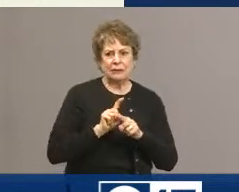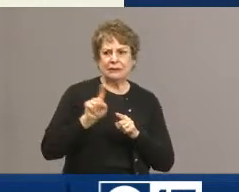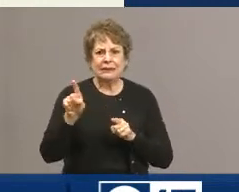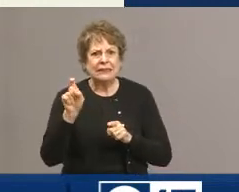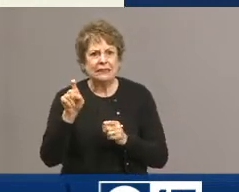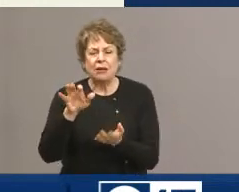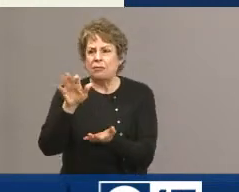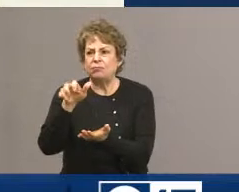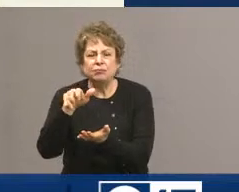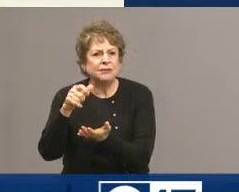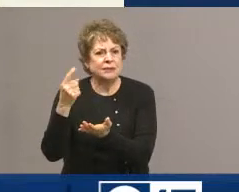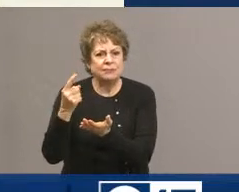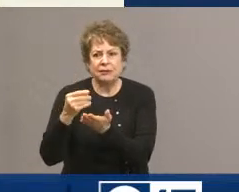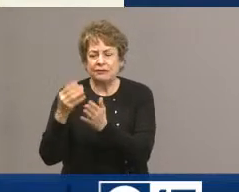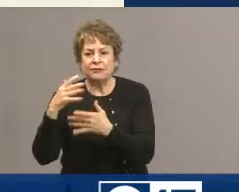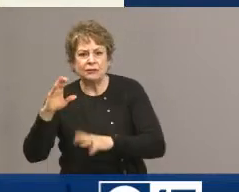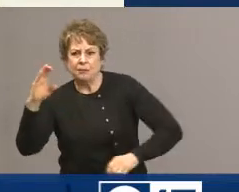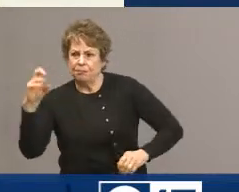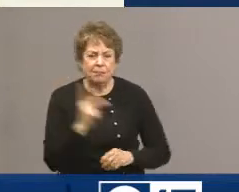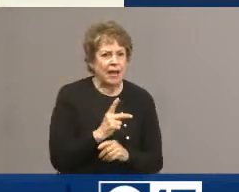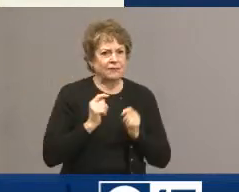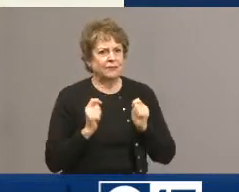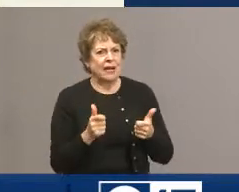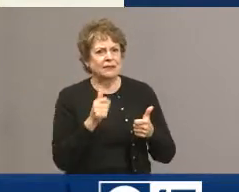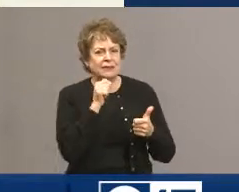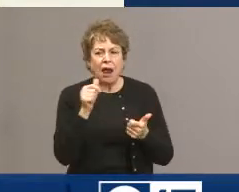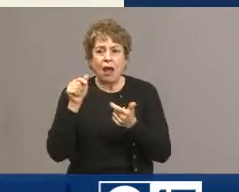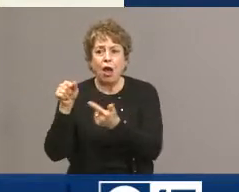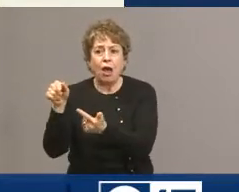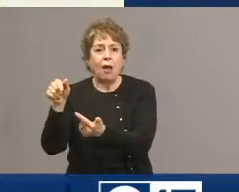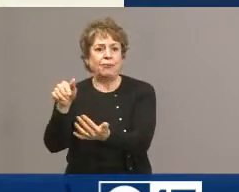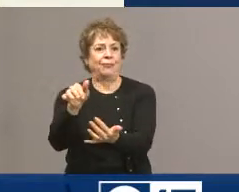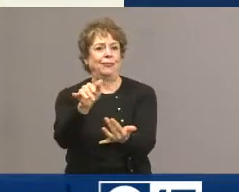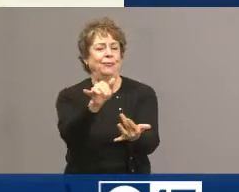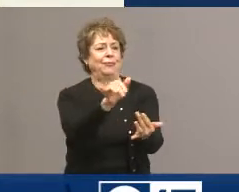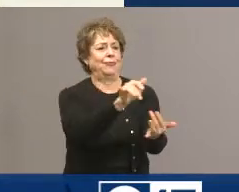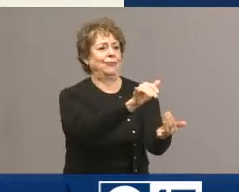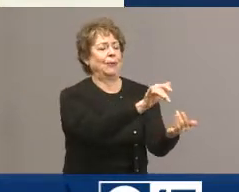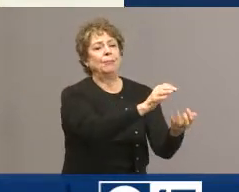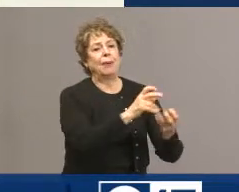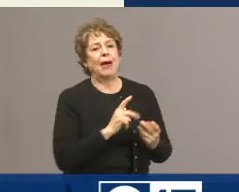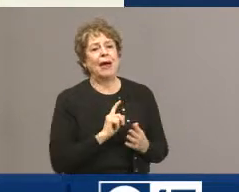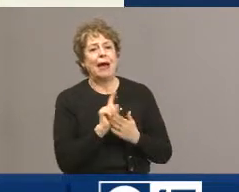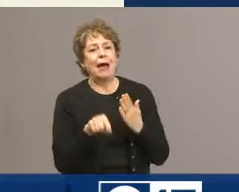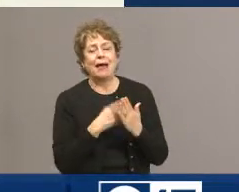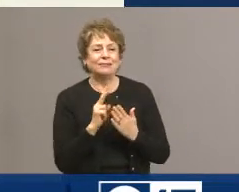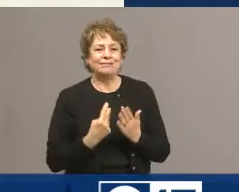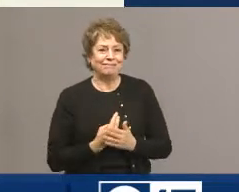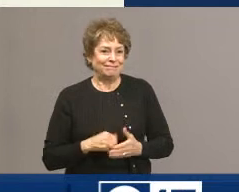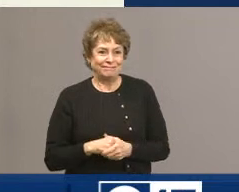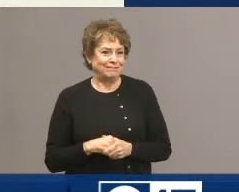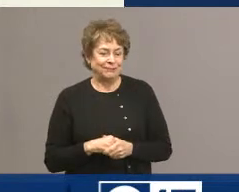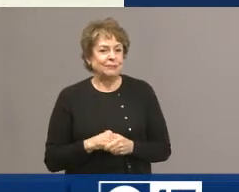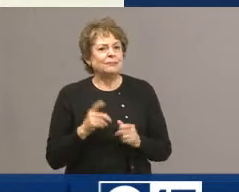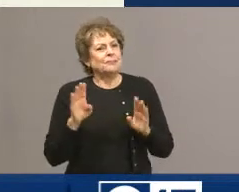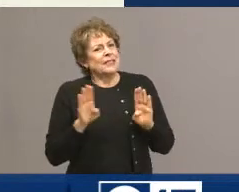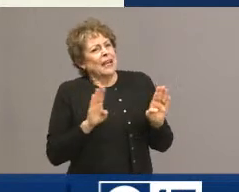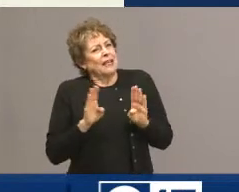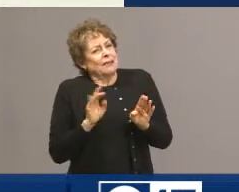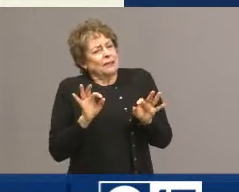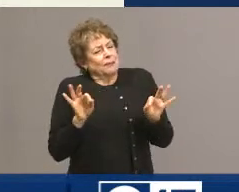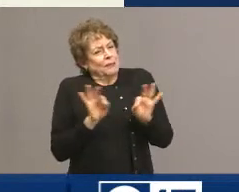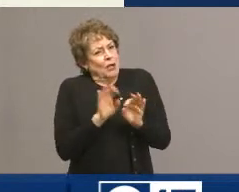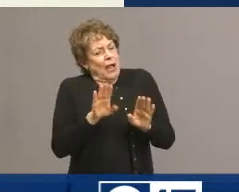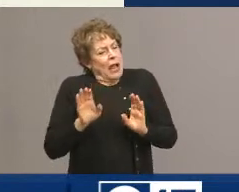and responsible behavior can go a long way to slow this virus. Here